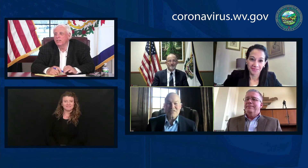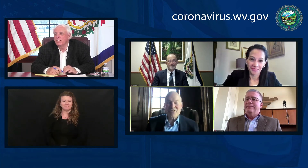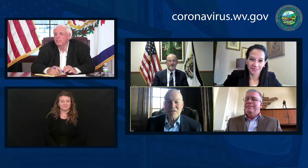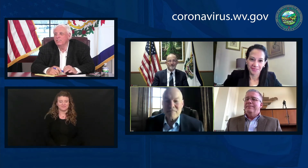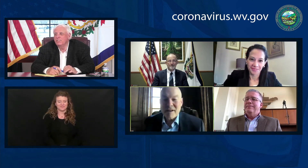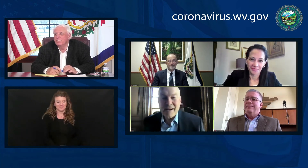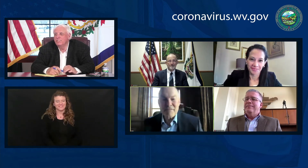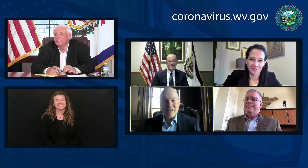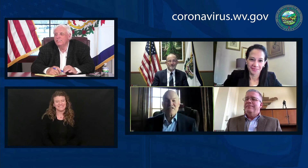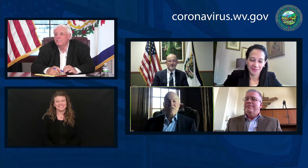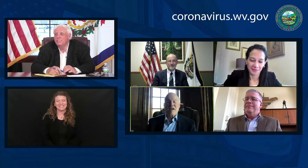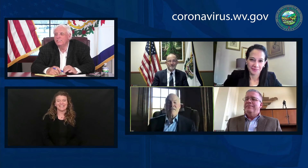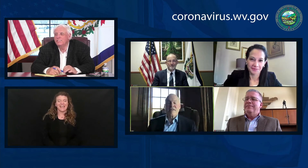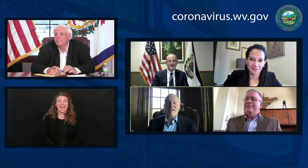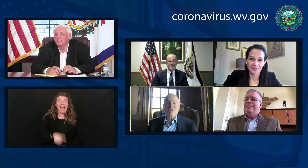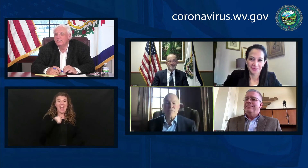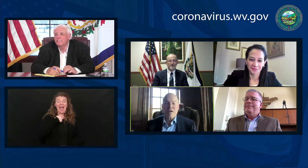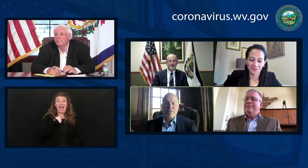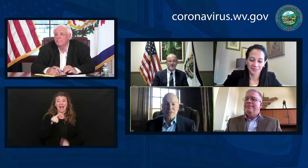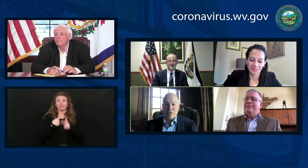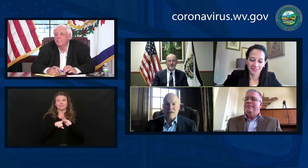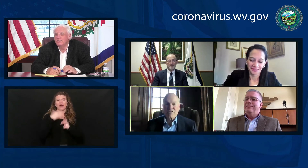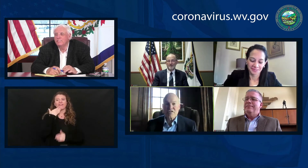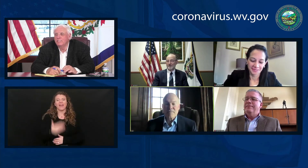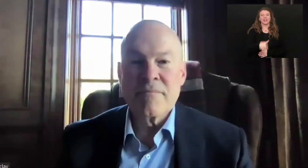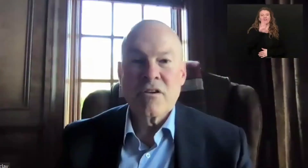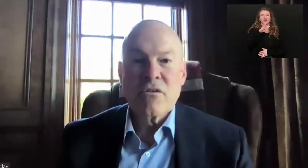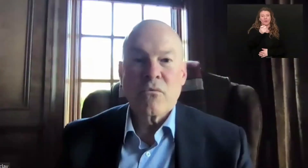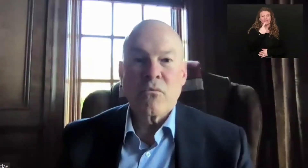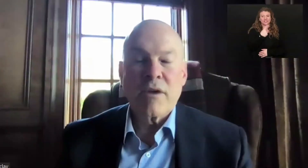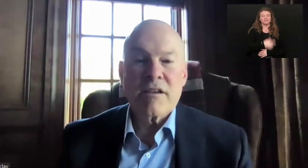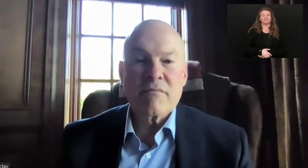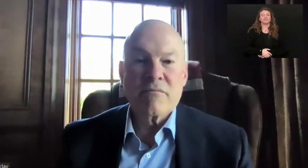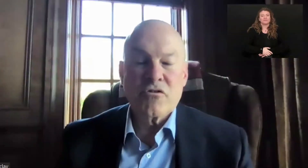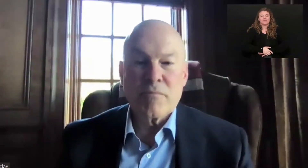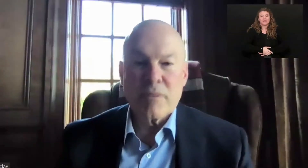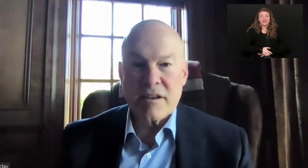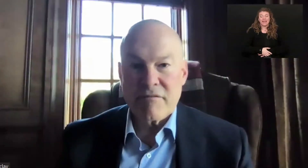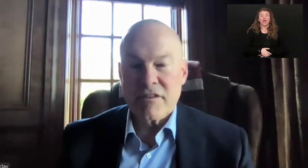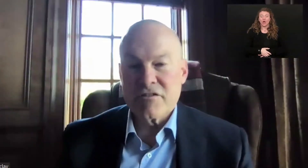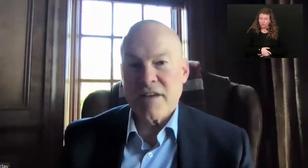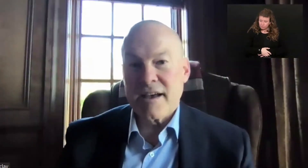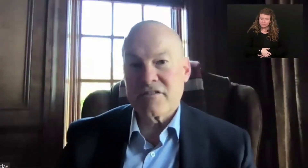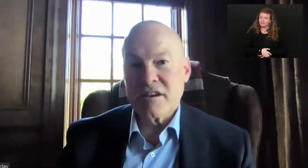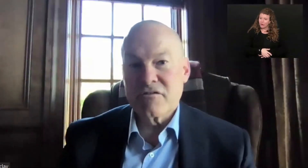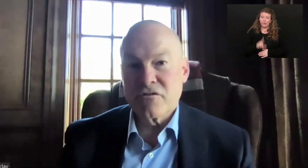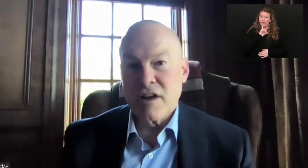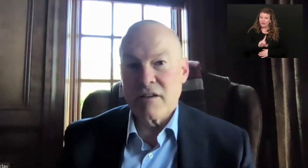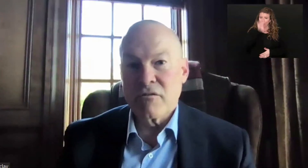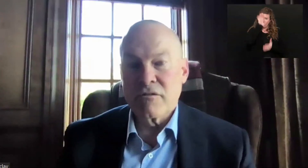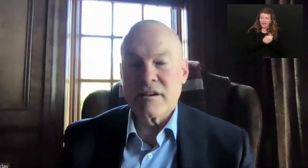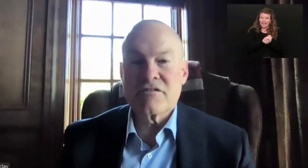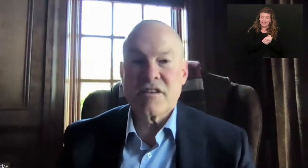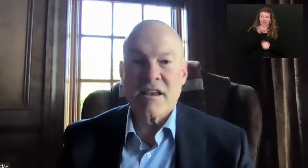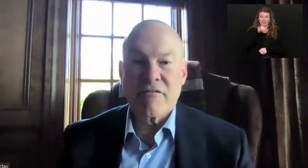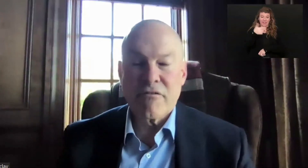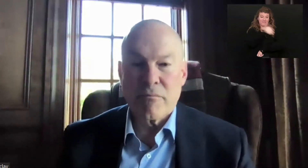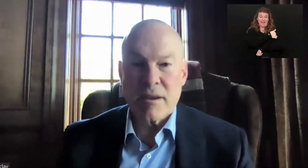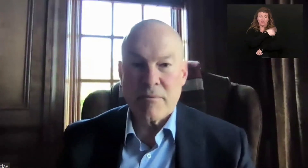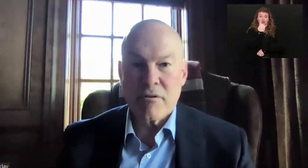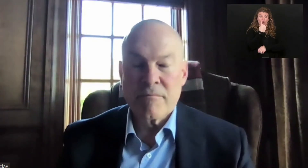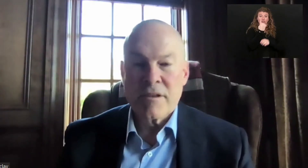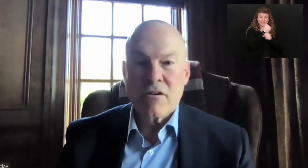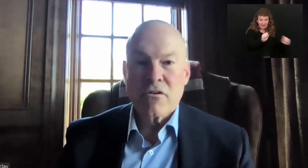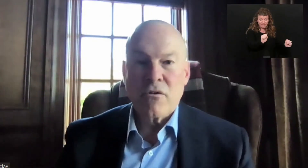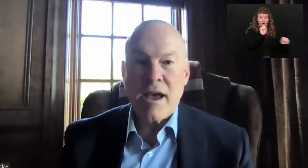I'll start, Ian, if that's okay. Thank you, Paul, for the question. We do believe these vaccines are not only safe for